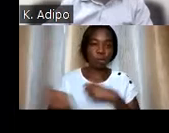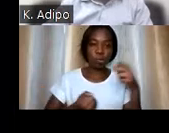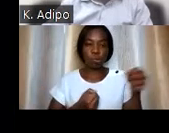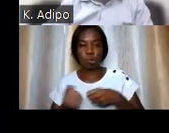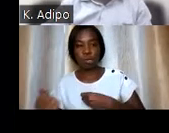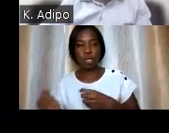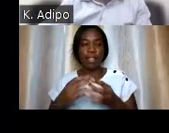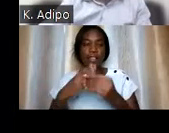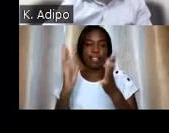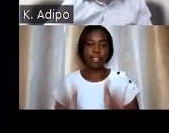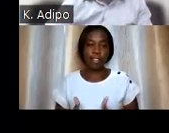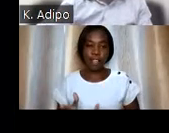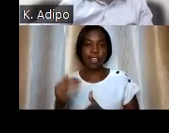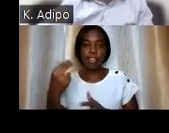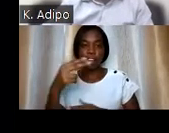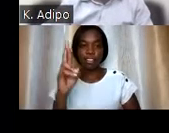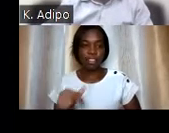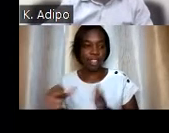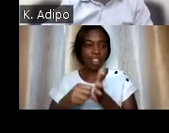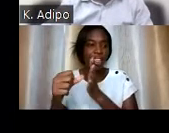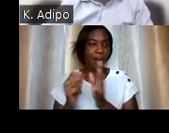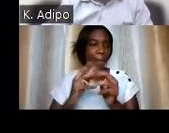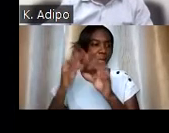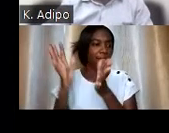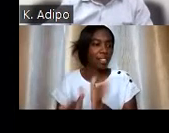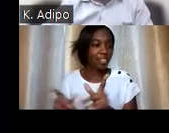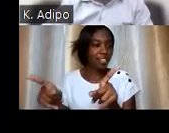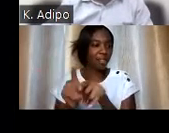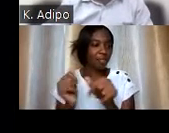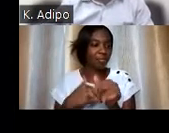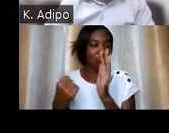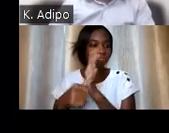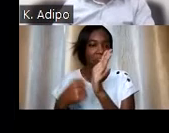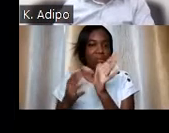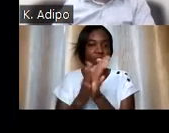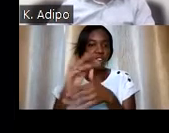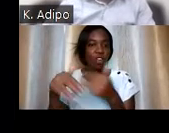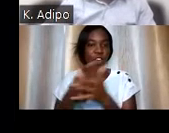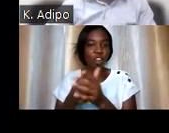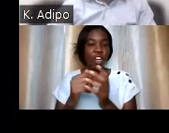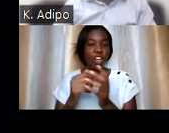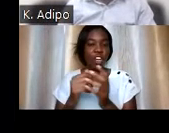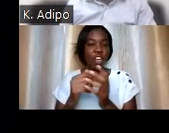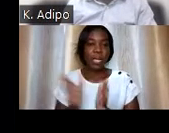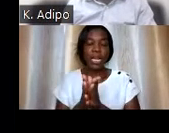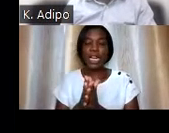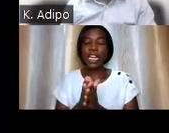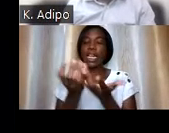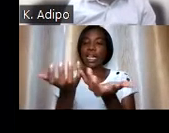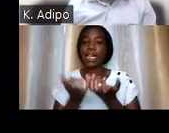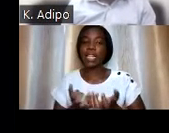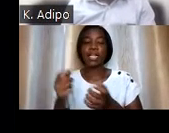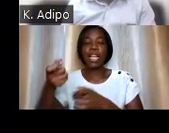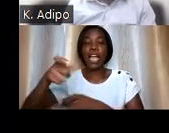is being pulled by the line managers with all these expectations and requirements and demands with increased